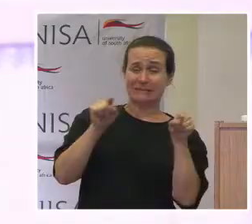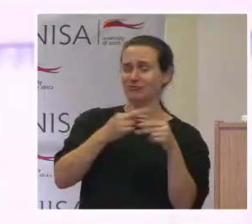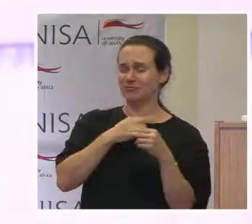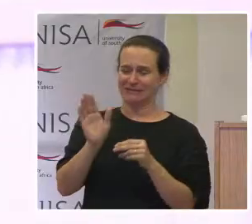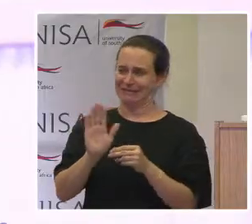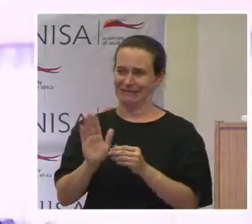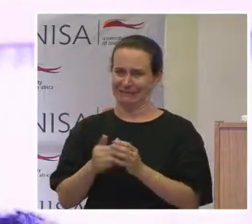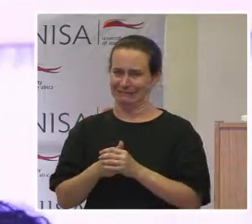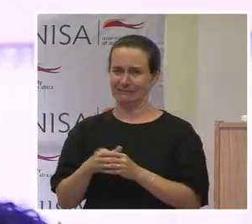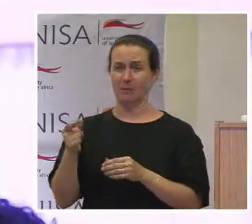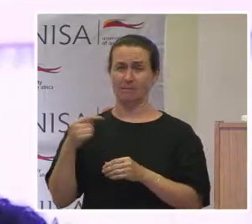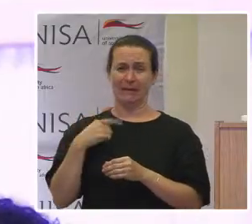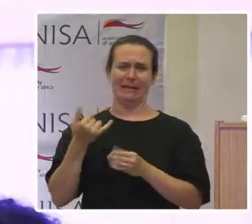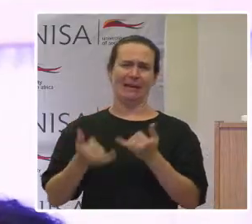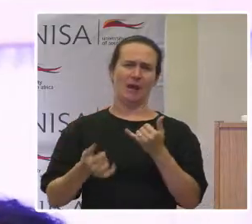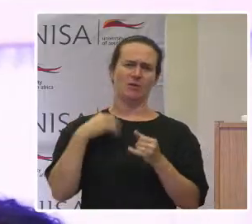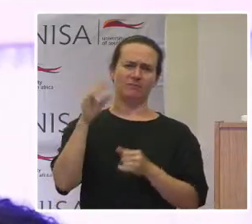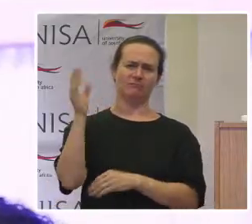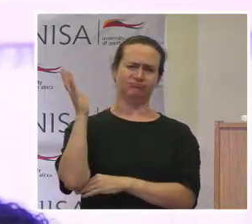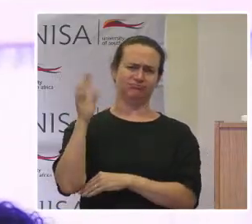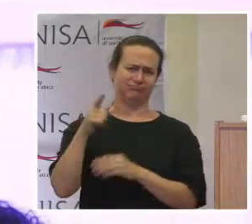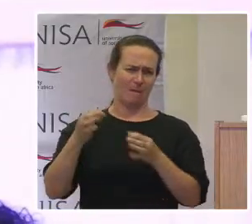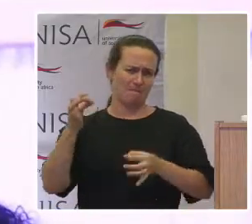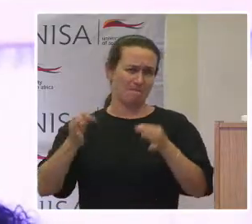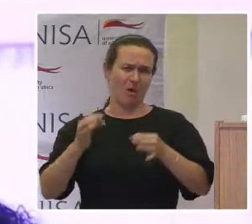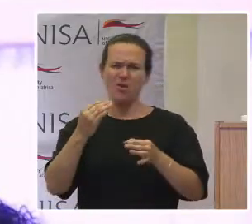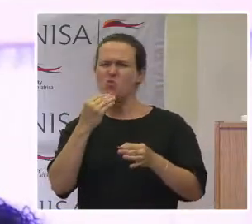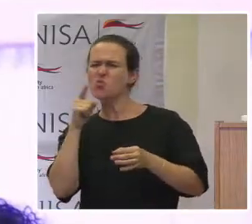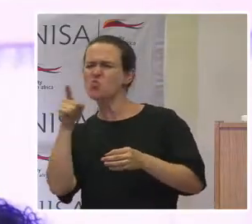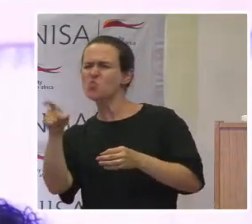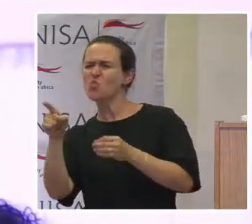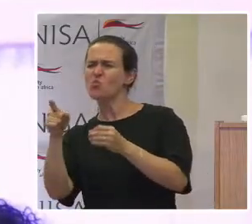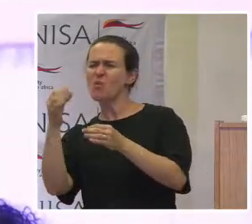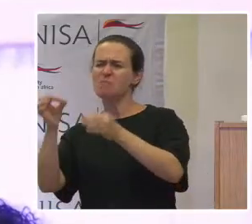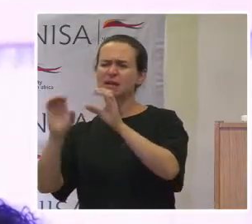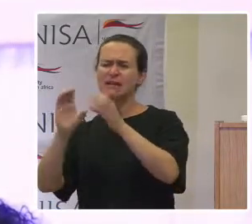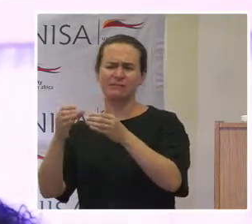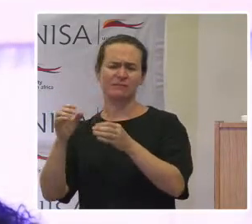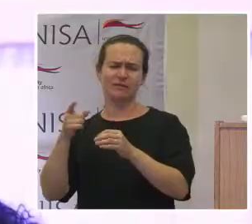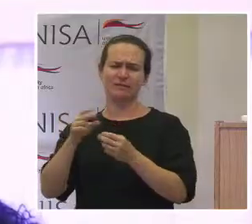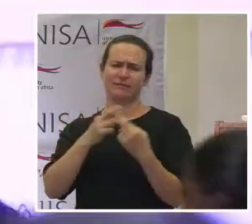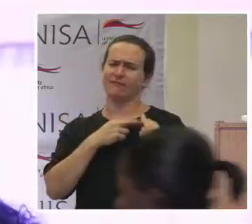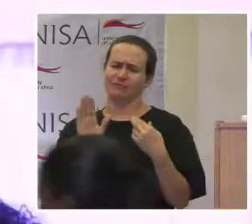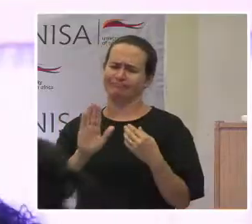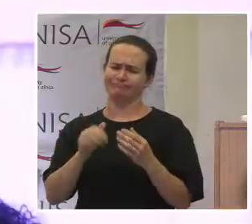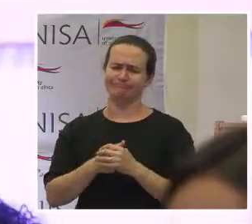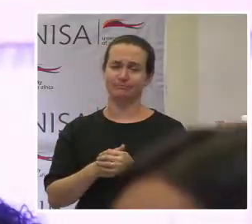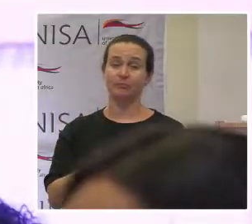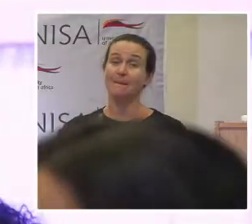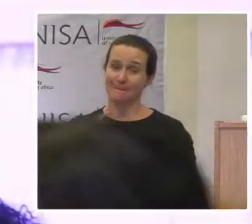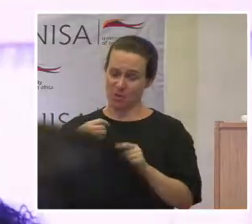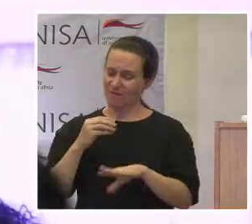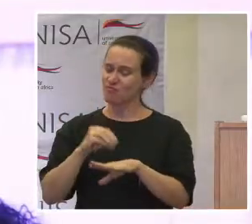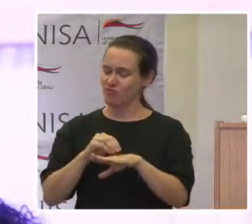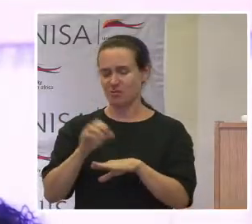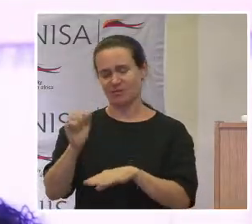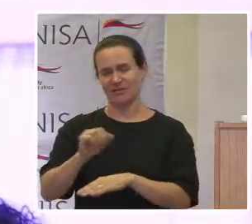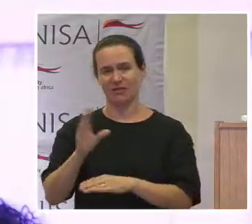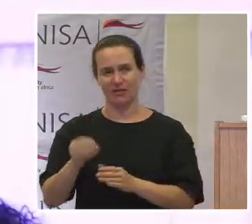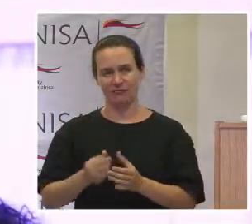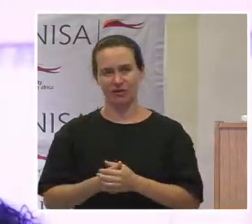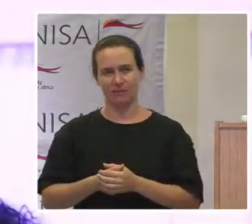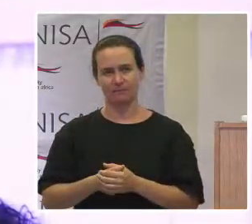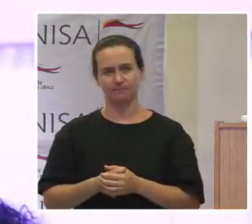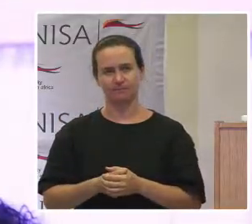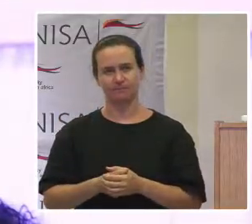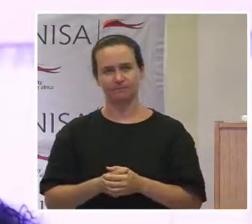I don't want to get political. I am not a politician. But there's a leadership problem happening in South Africa. To put